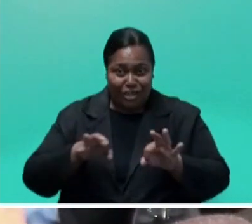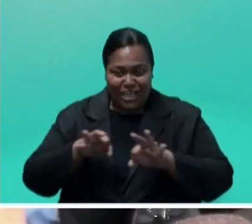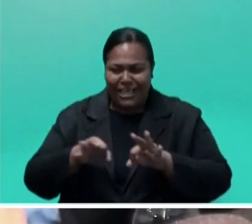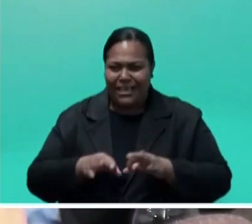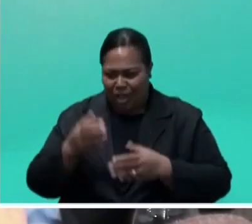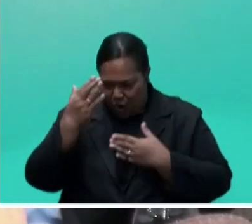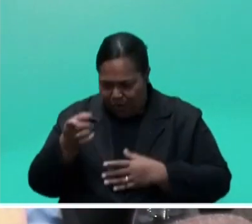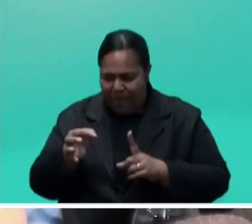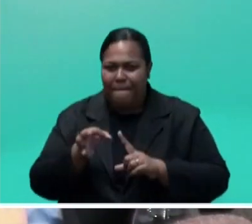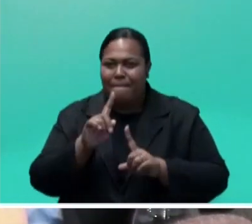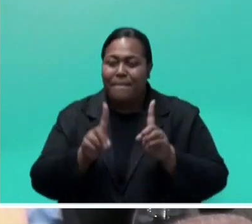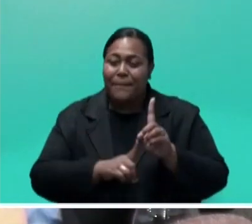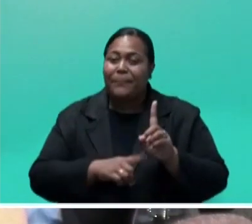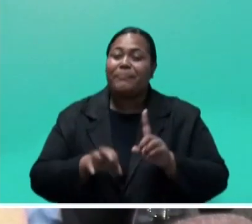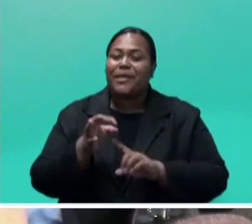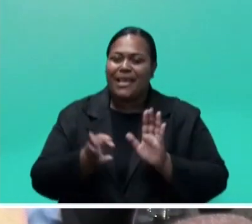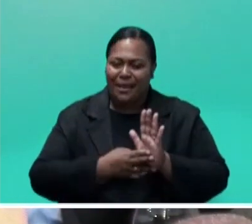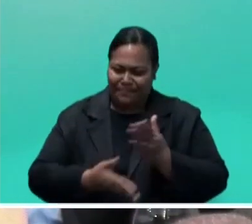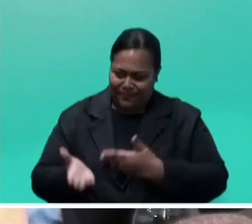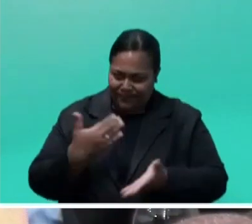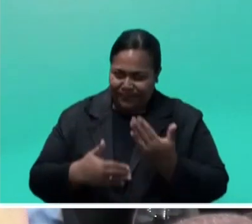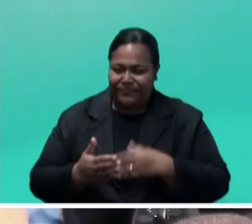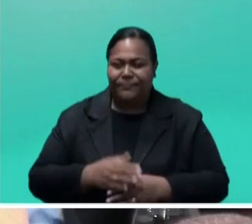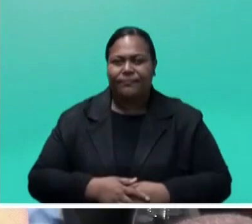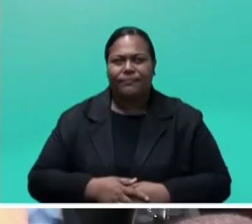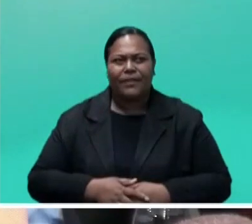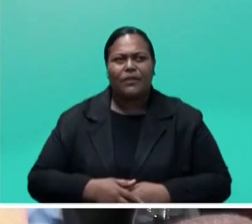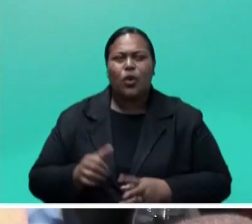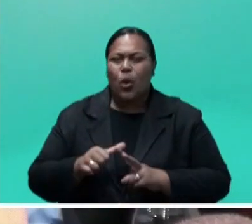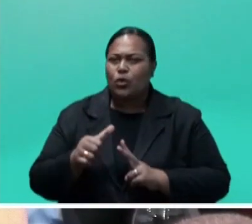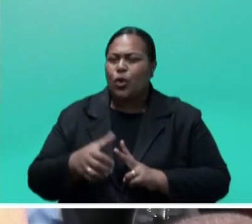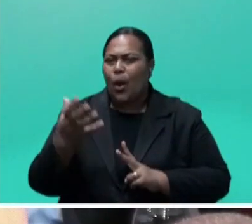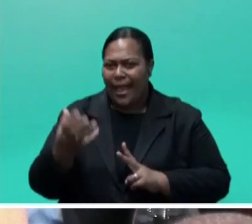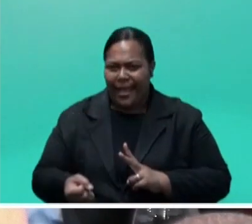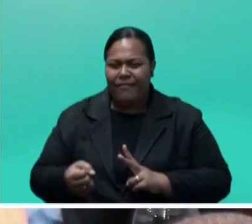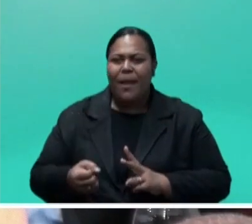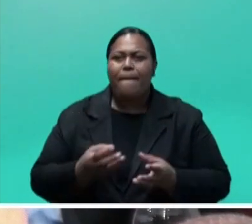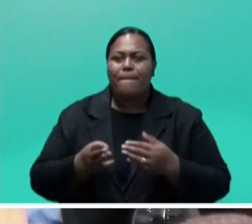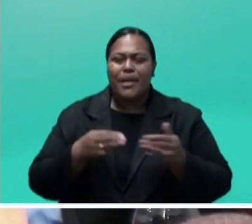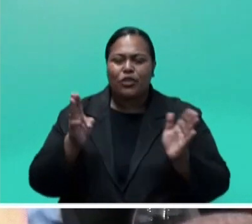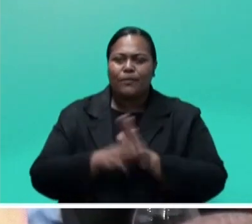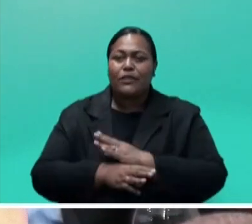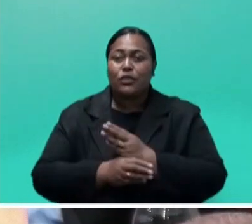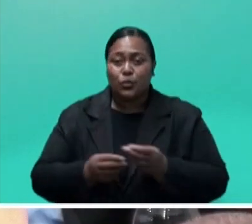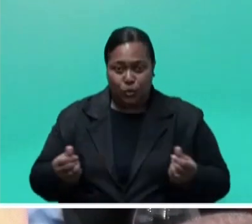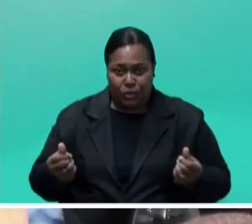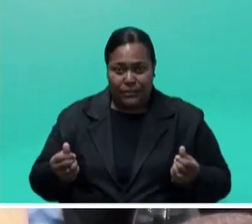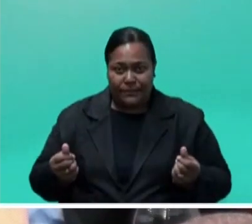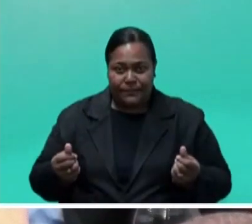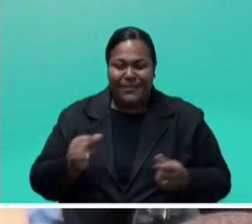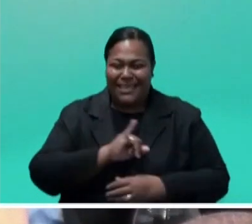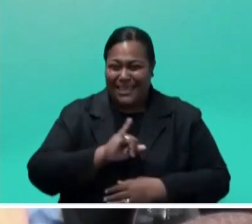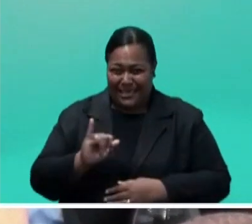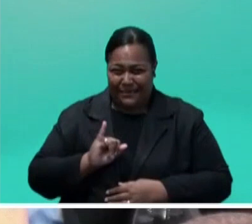about. And there was also design and development of an interim IT management solution. In addition,